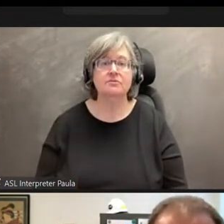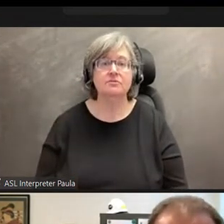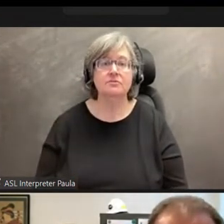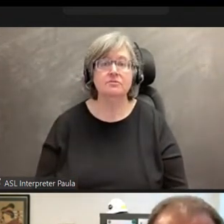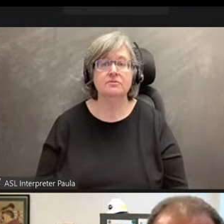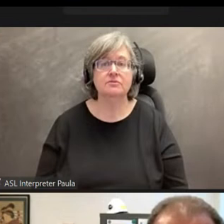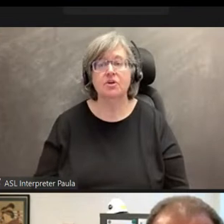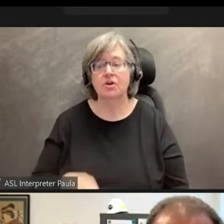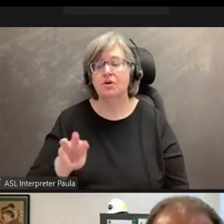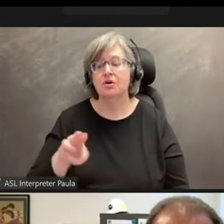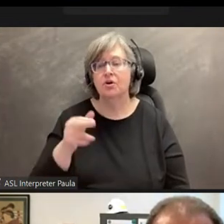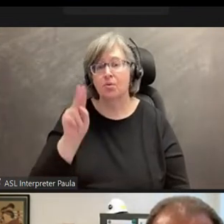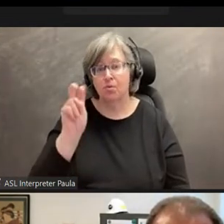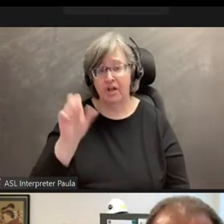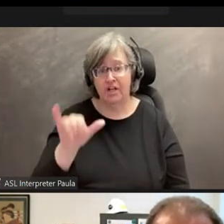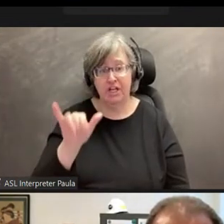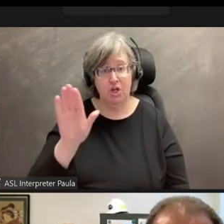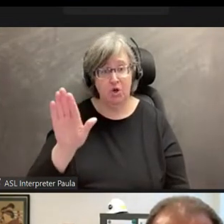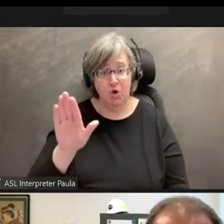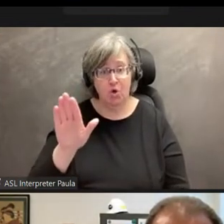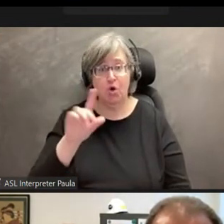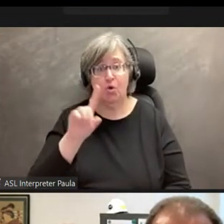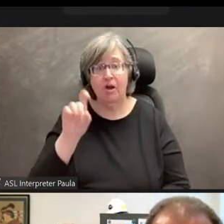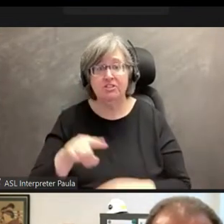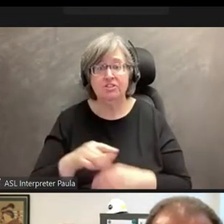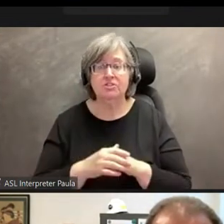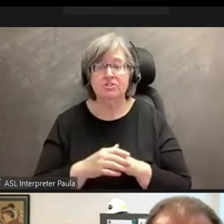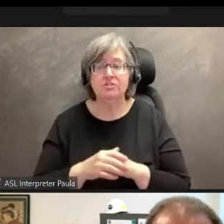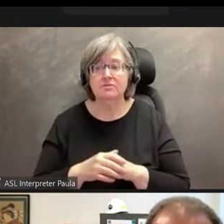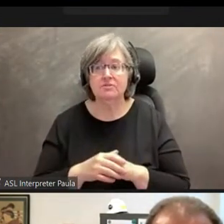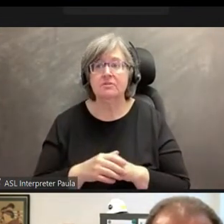Whitney's question of the